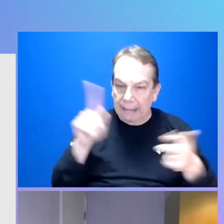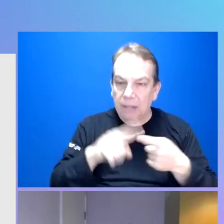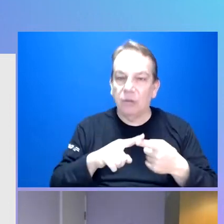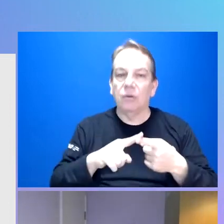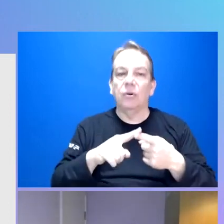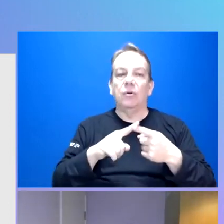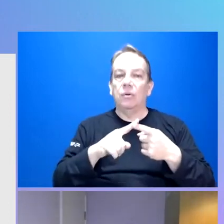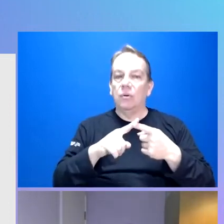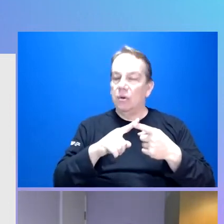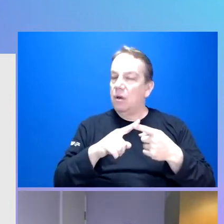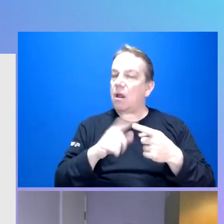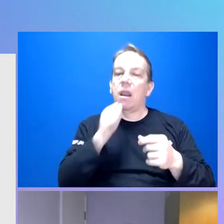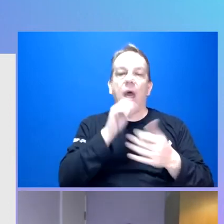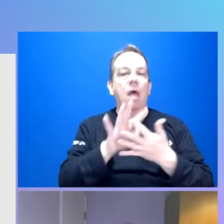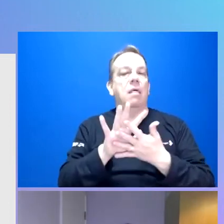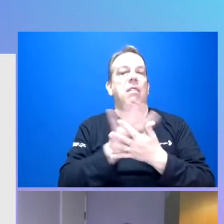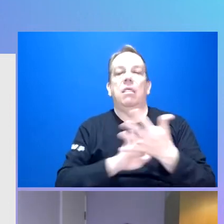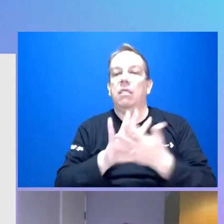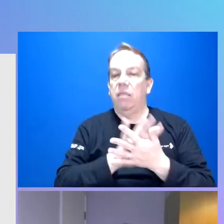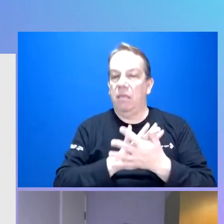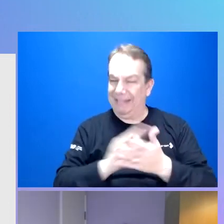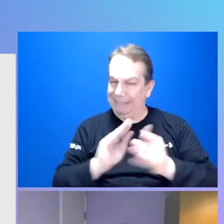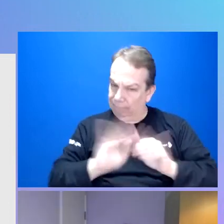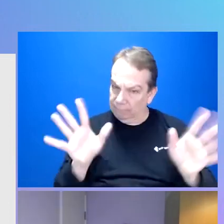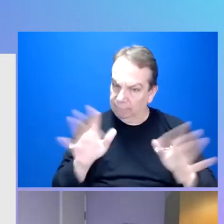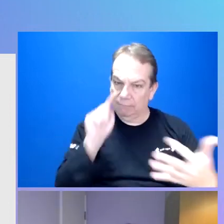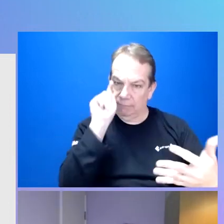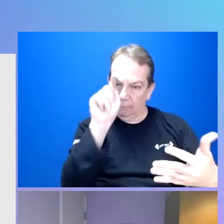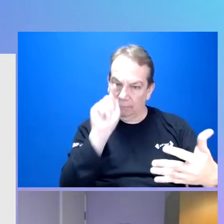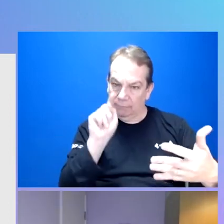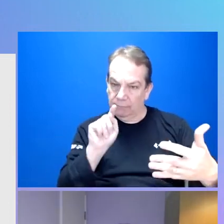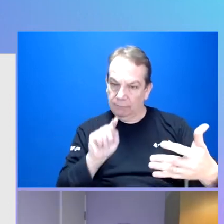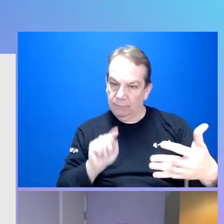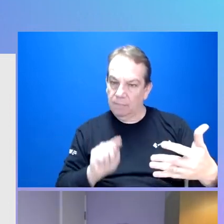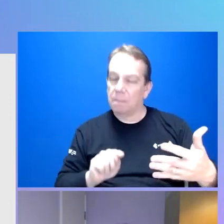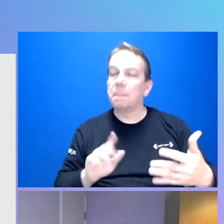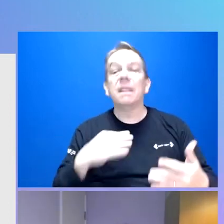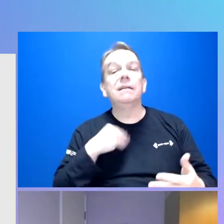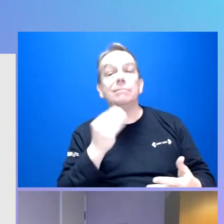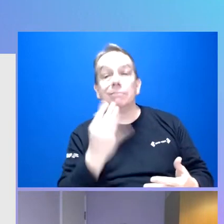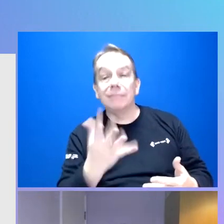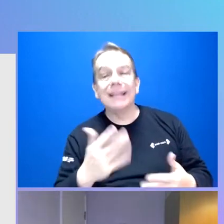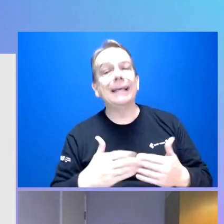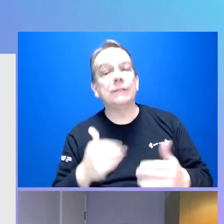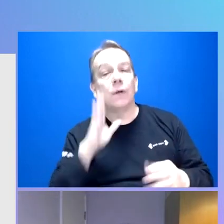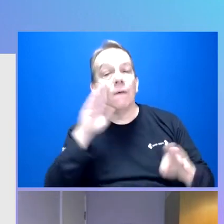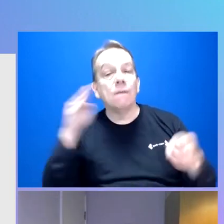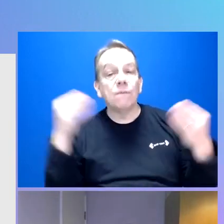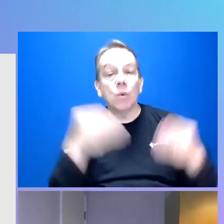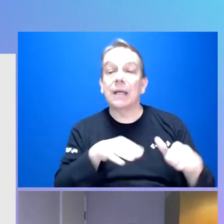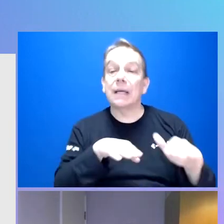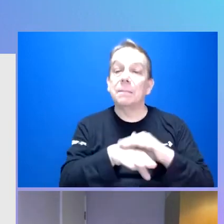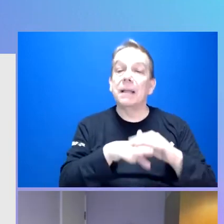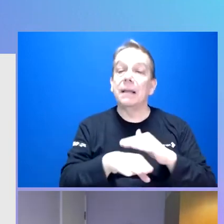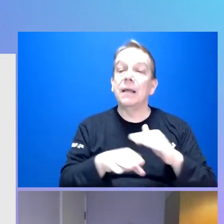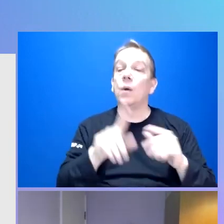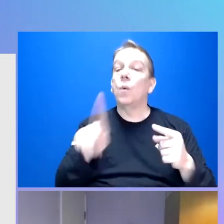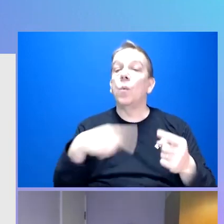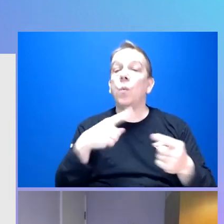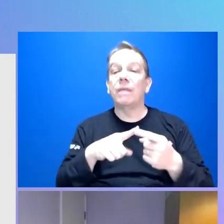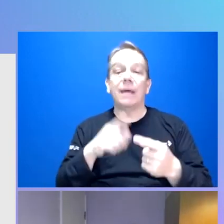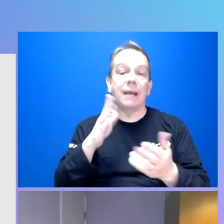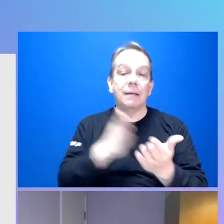remove any ambiguity. It is easy to focus on the accessibility of your client-facing web